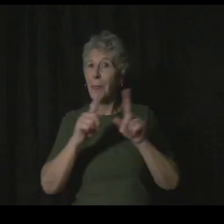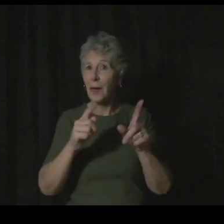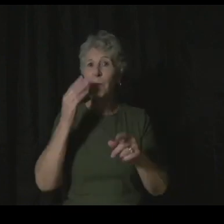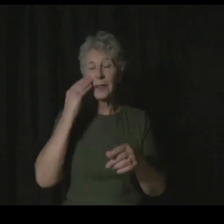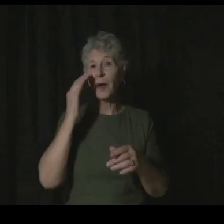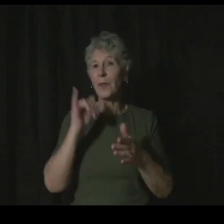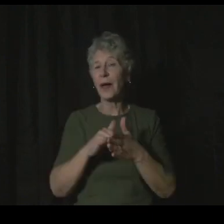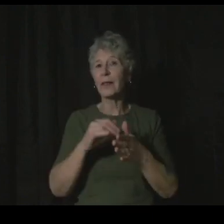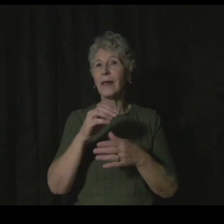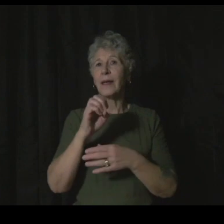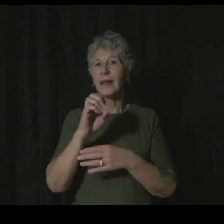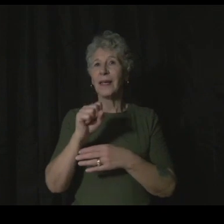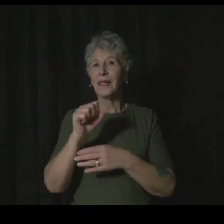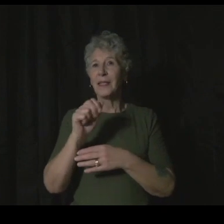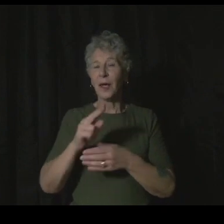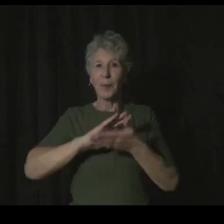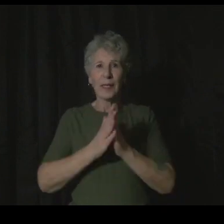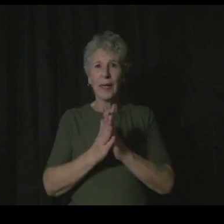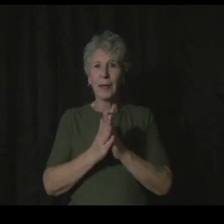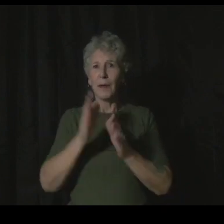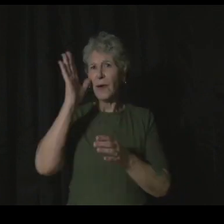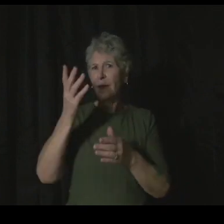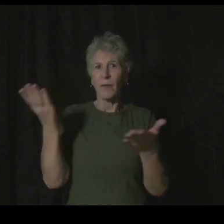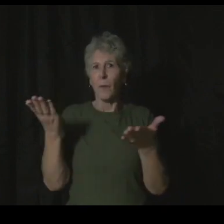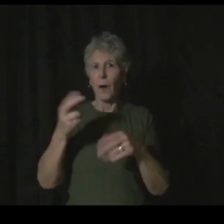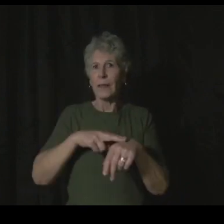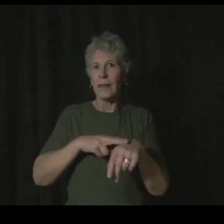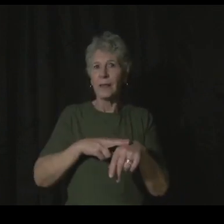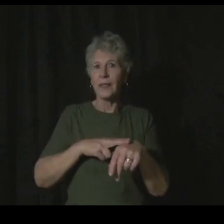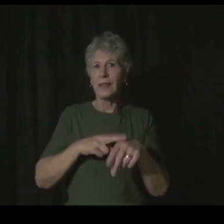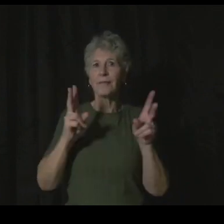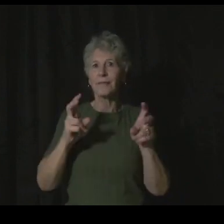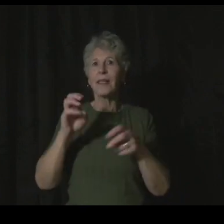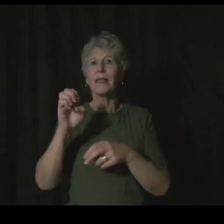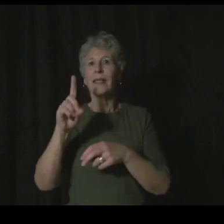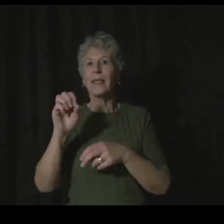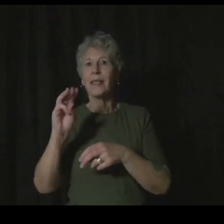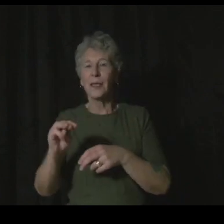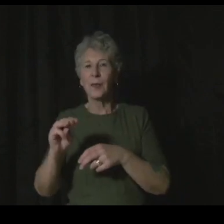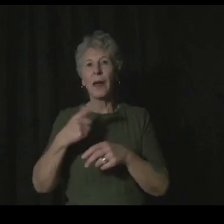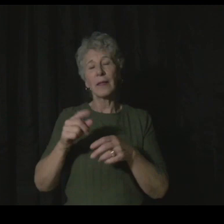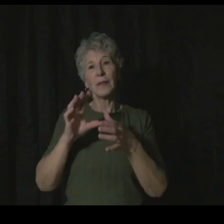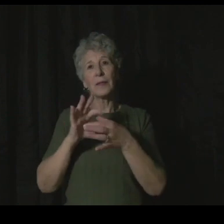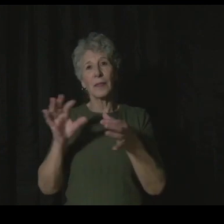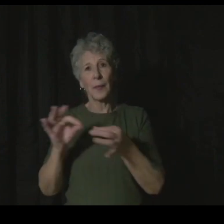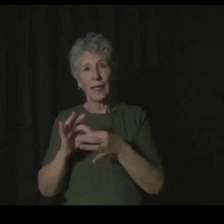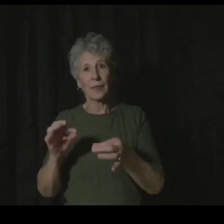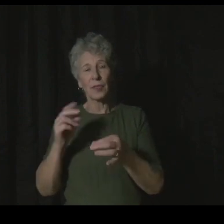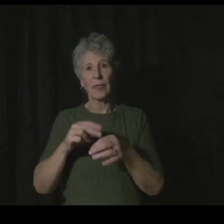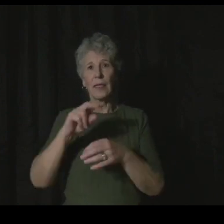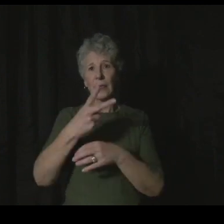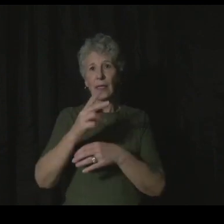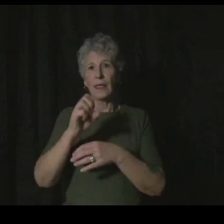know that Esau became the father of what nation? Edom. And there is a passage in